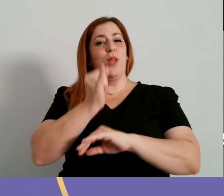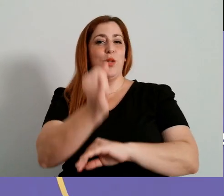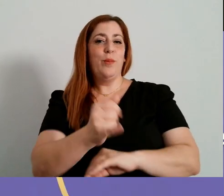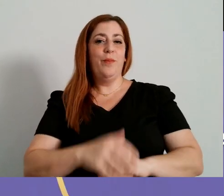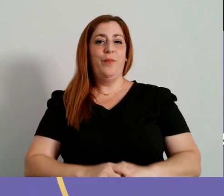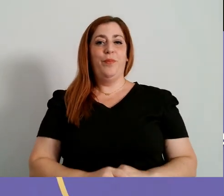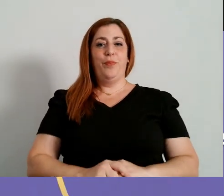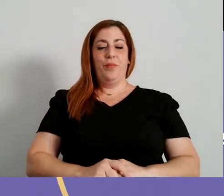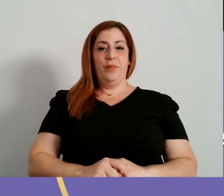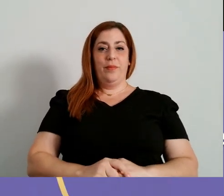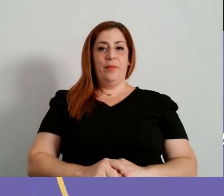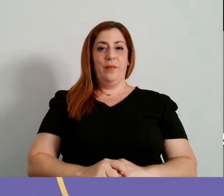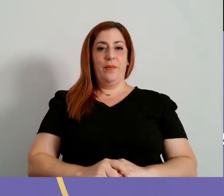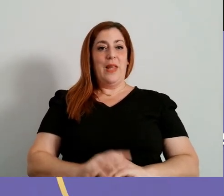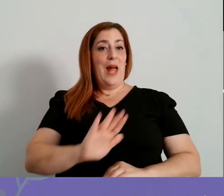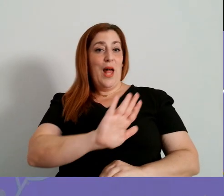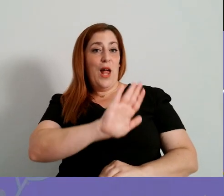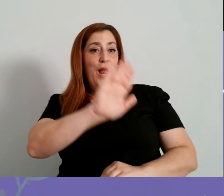introductions.